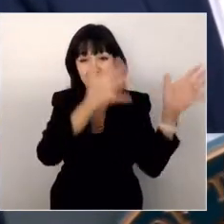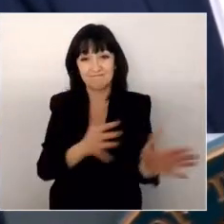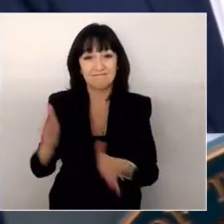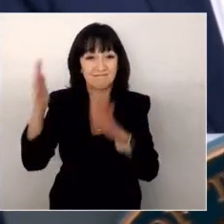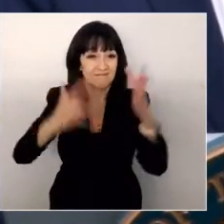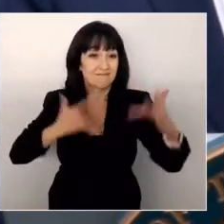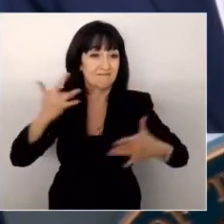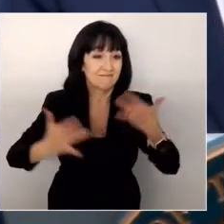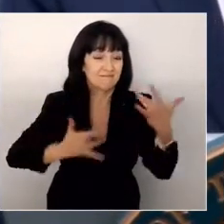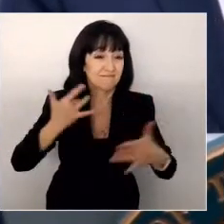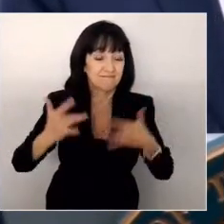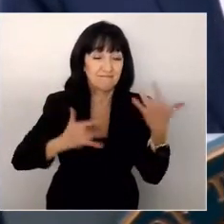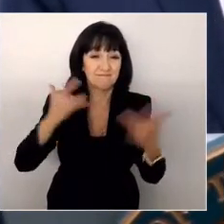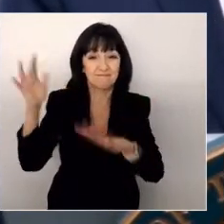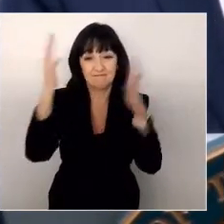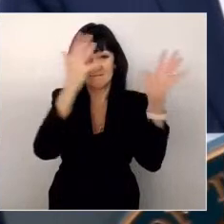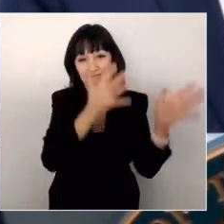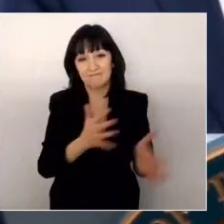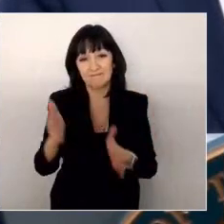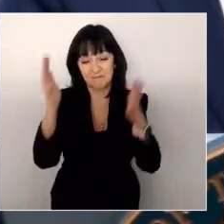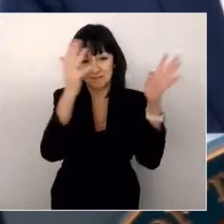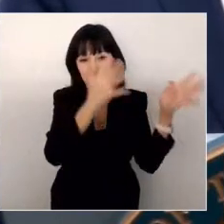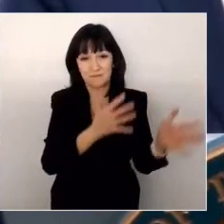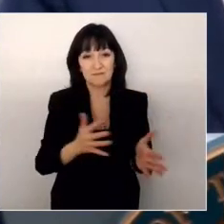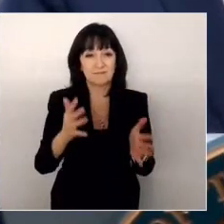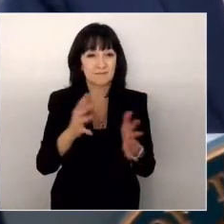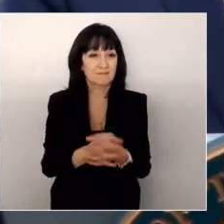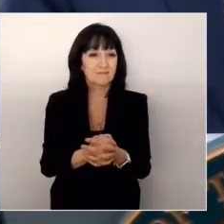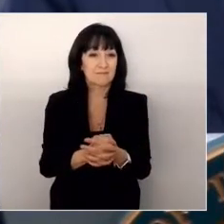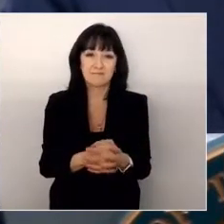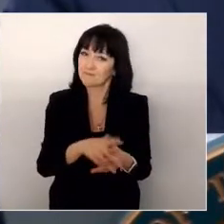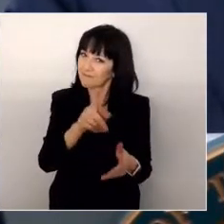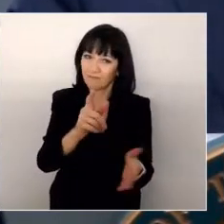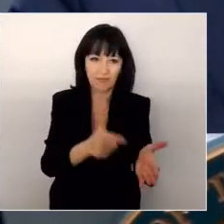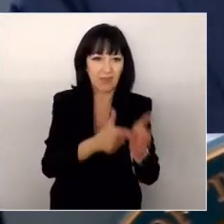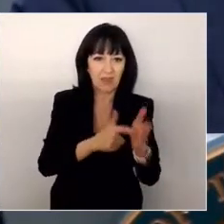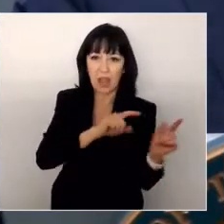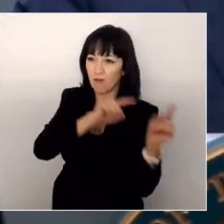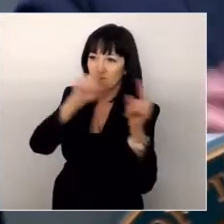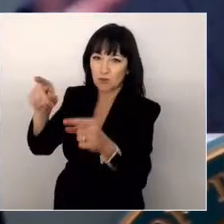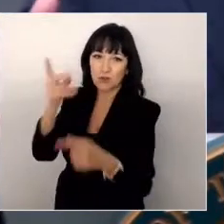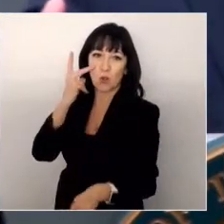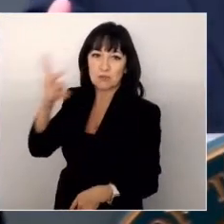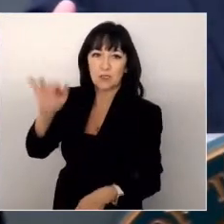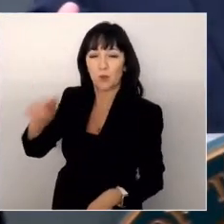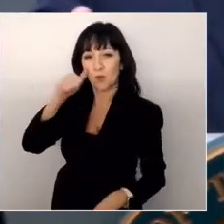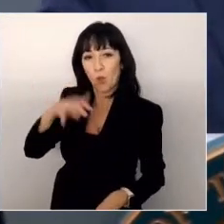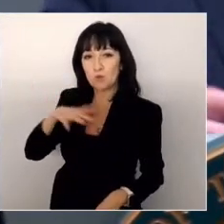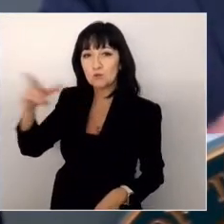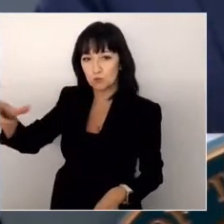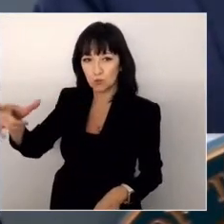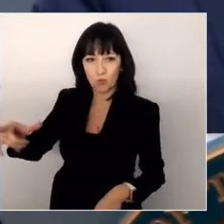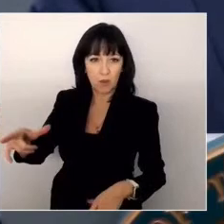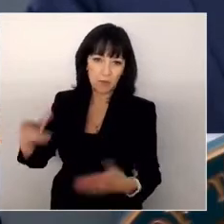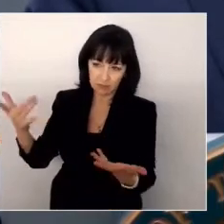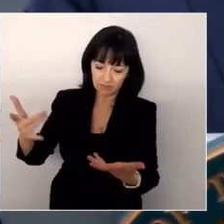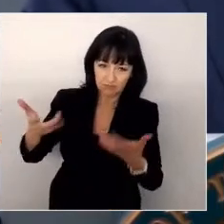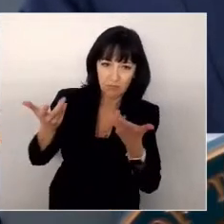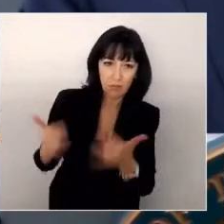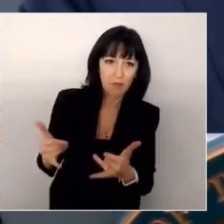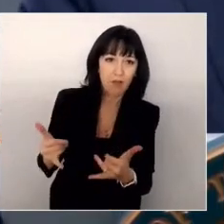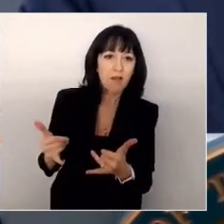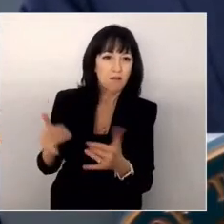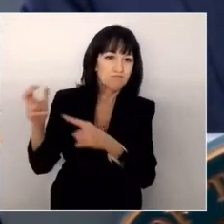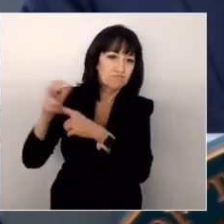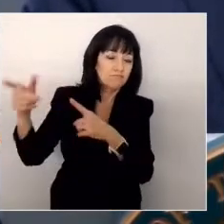We got to go see those women turn it on. And in August, Wilmington Country Club will host